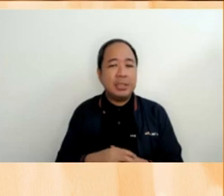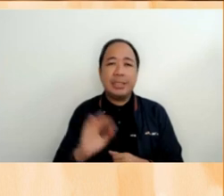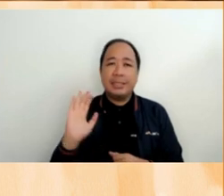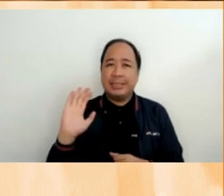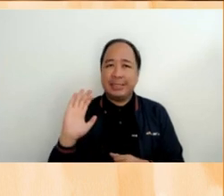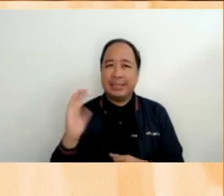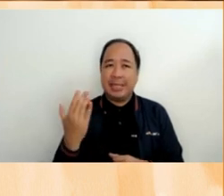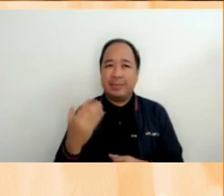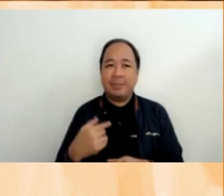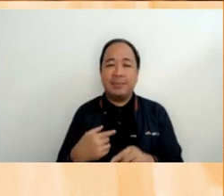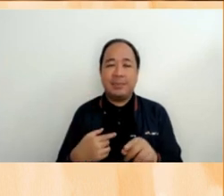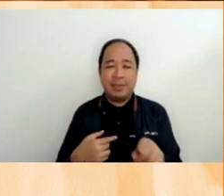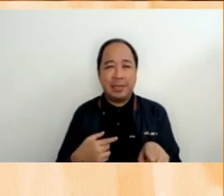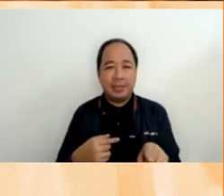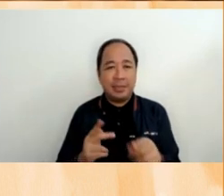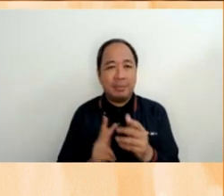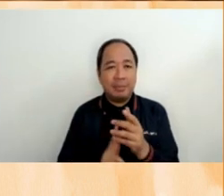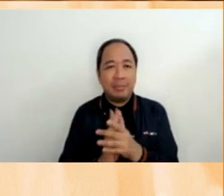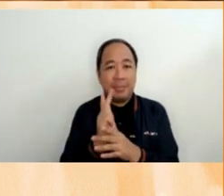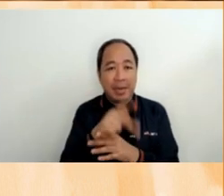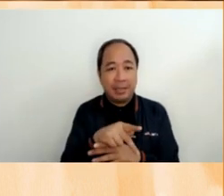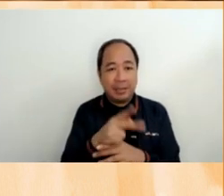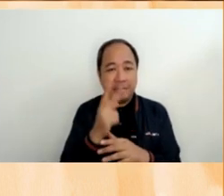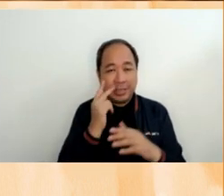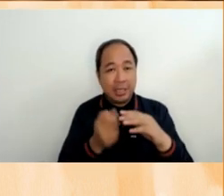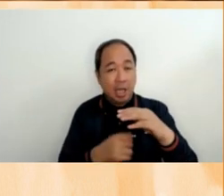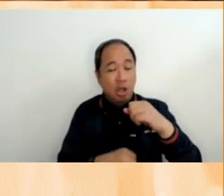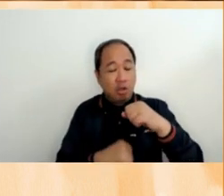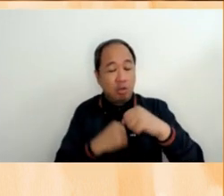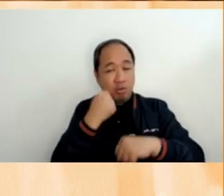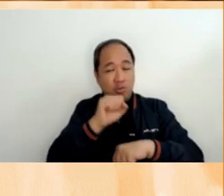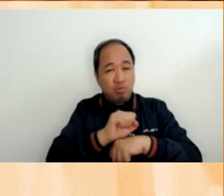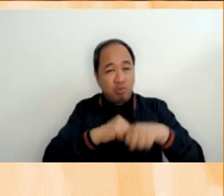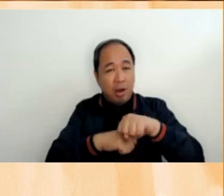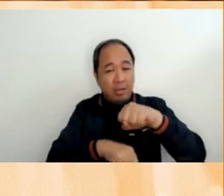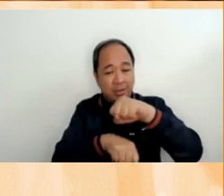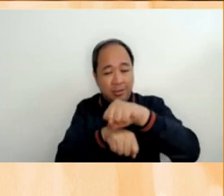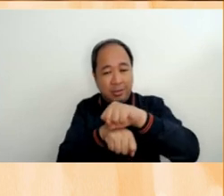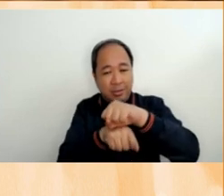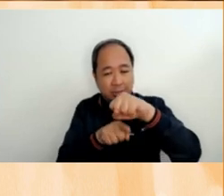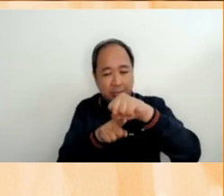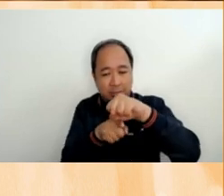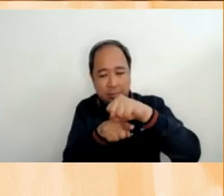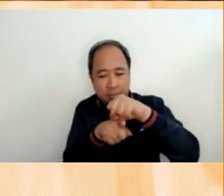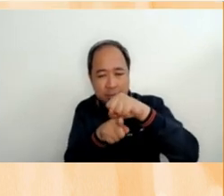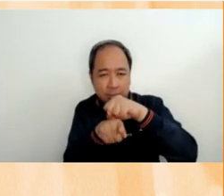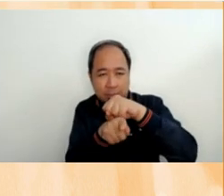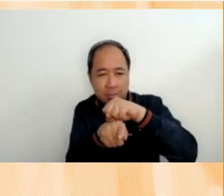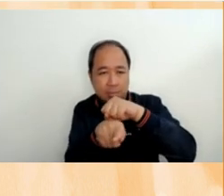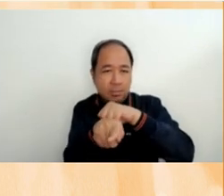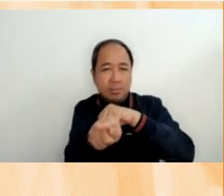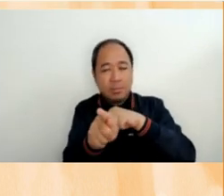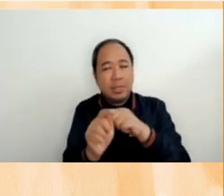this determined plant pushing through these rocks or barren woods and finding its way to